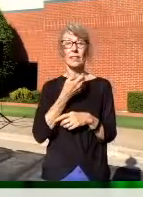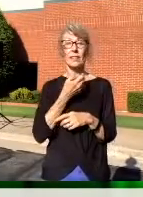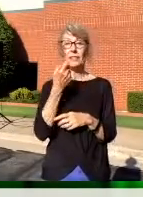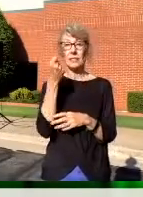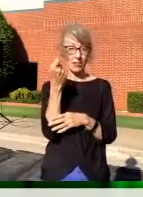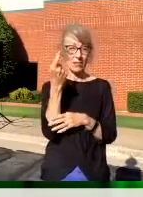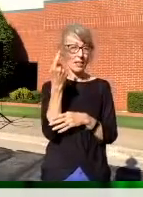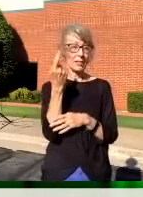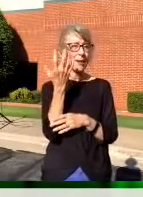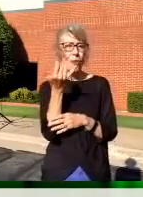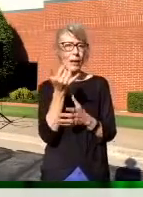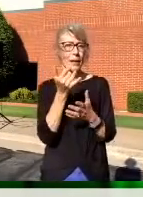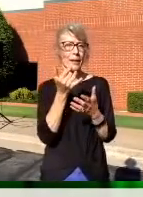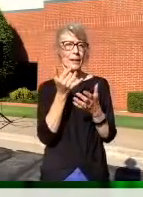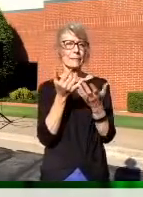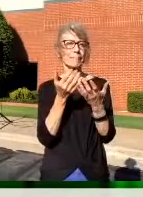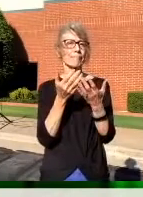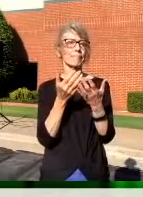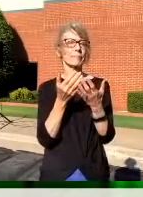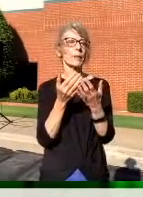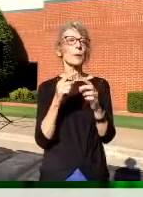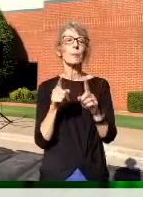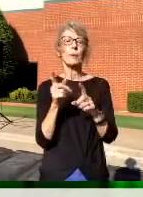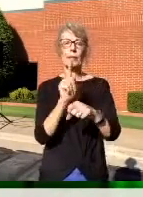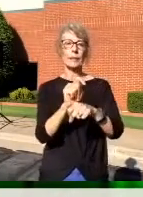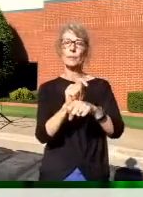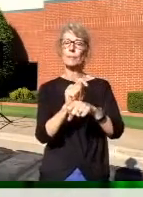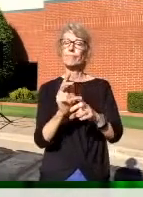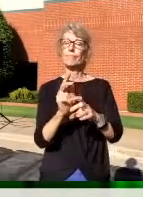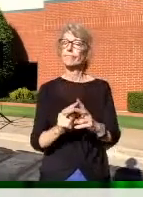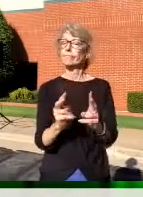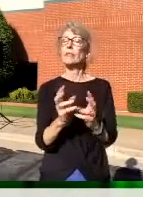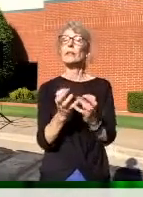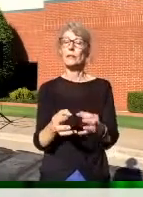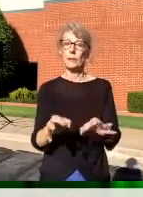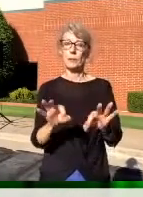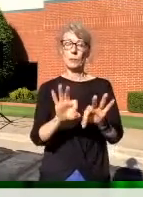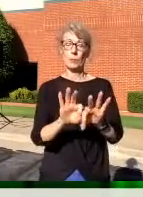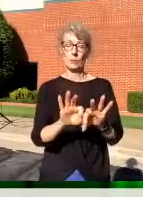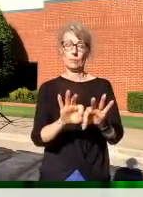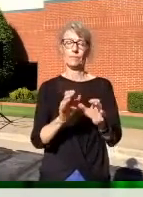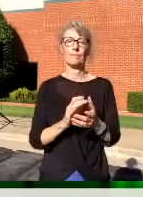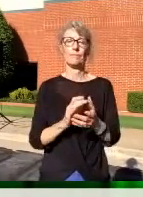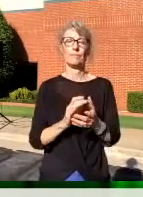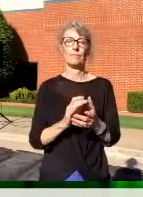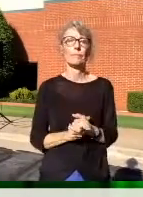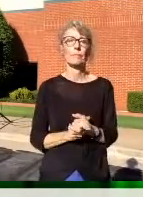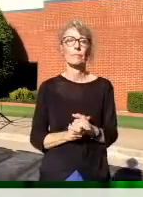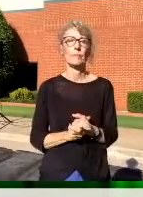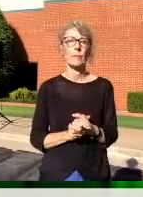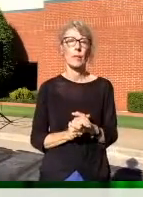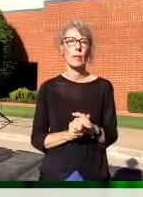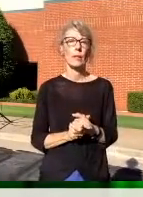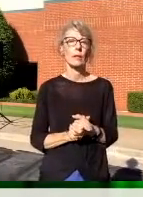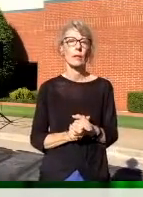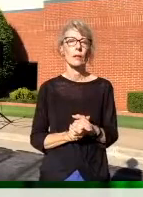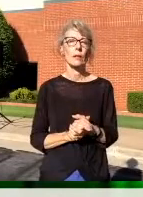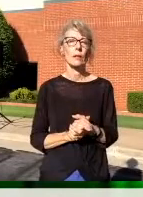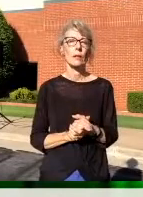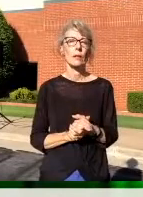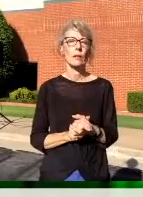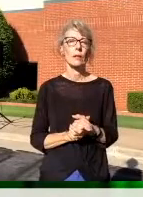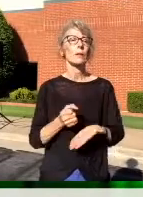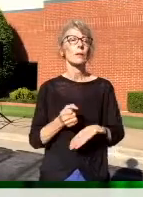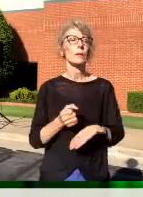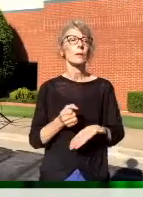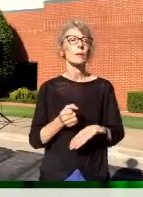explain how significant it was for just a few minutes here. If you could take the Supreme Court building, the White House, and the most famous church